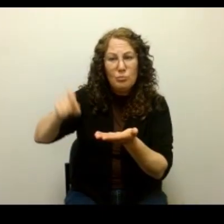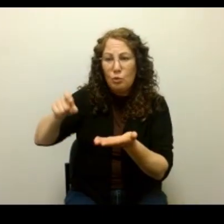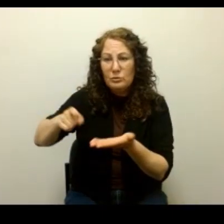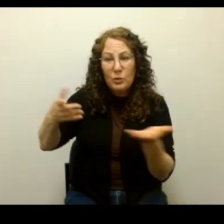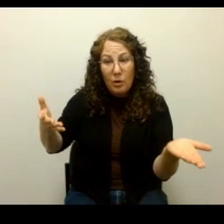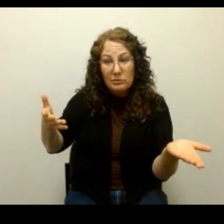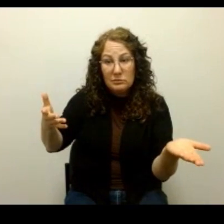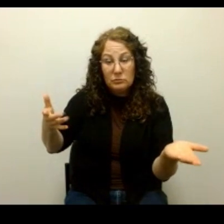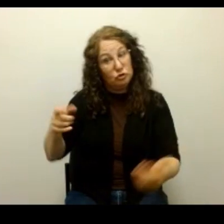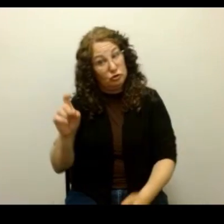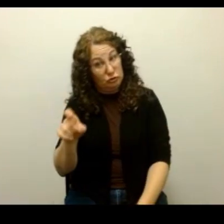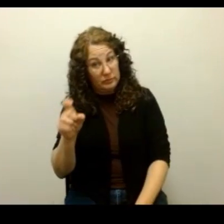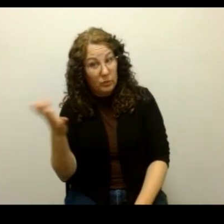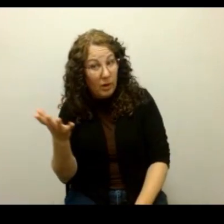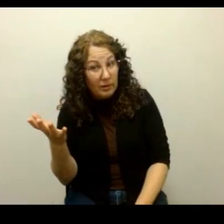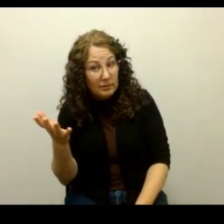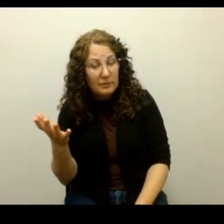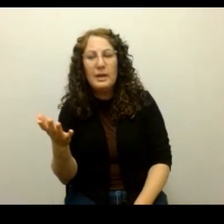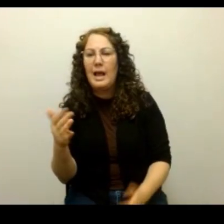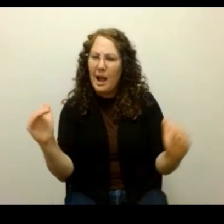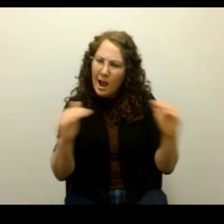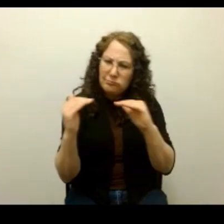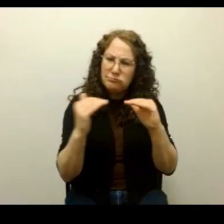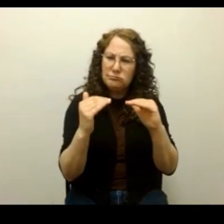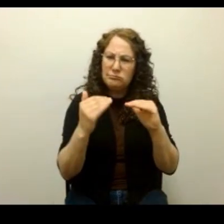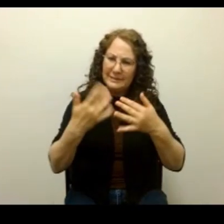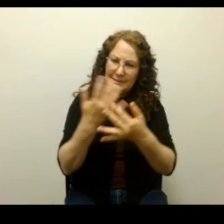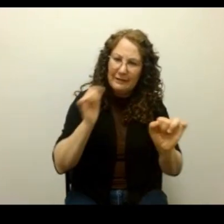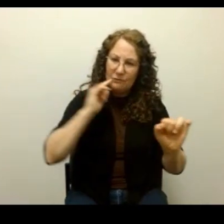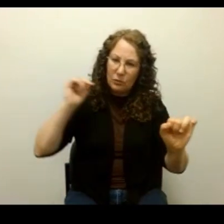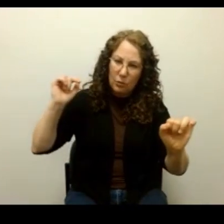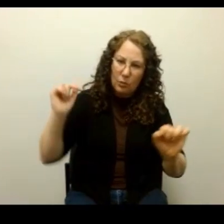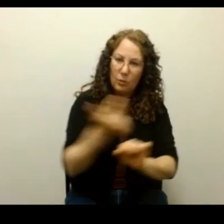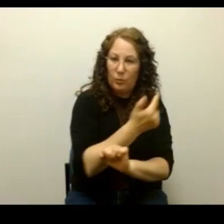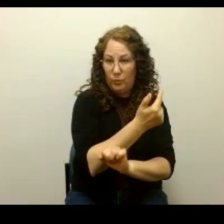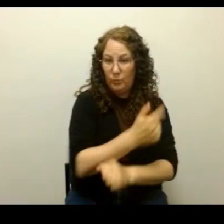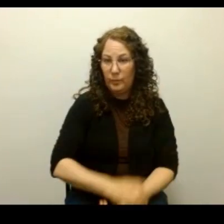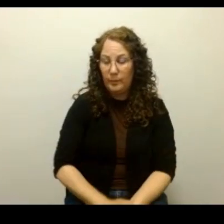should be equitable and safe for all.